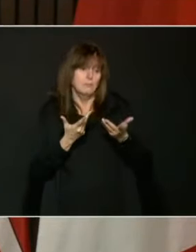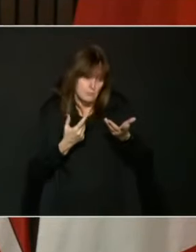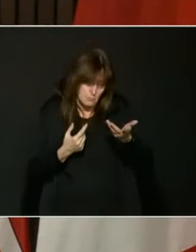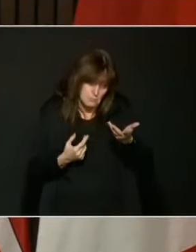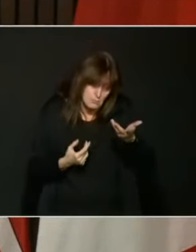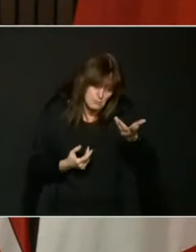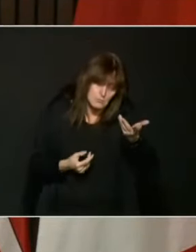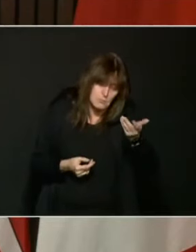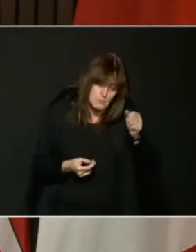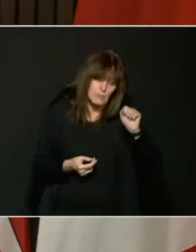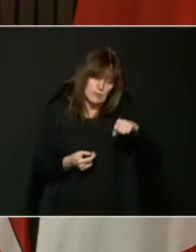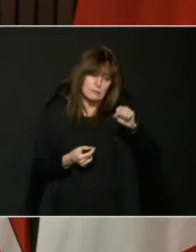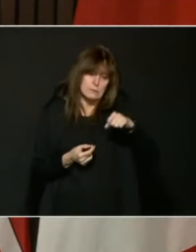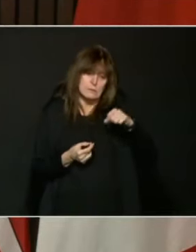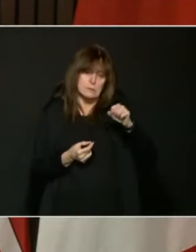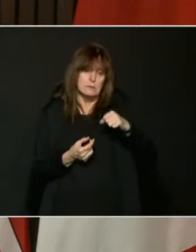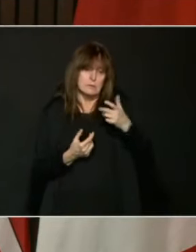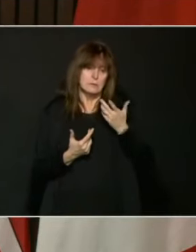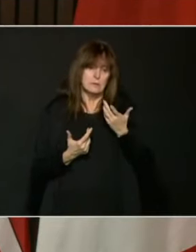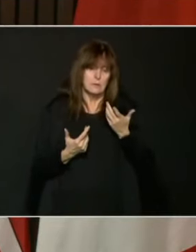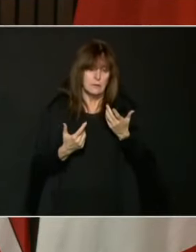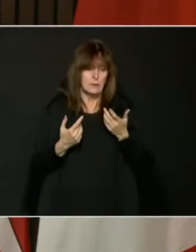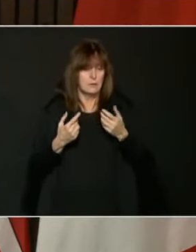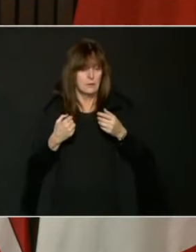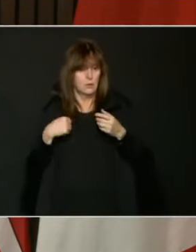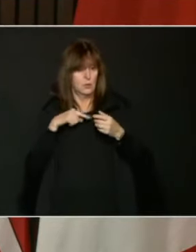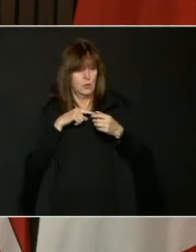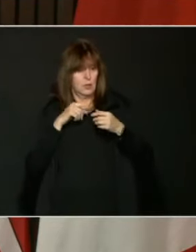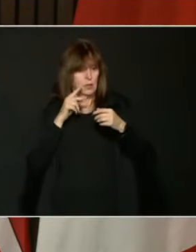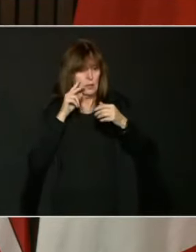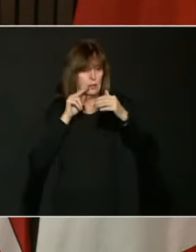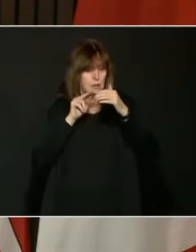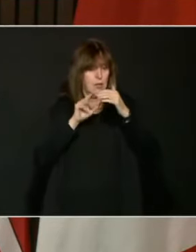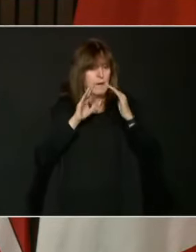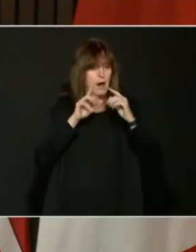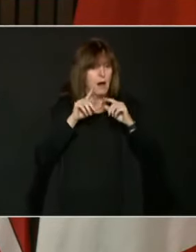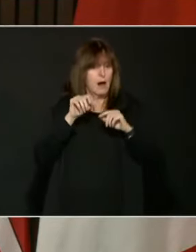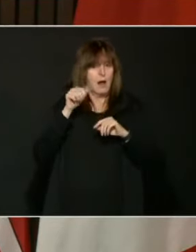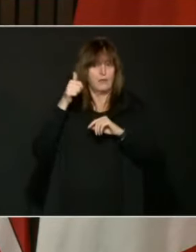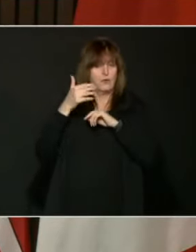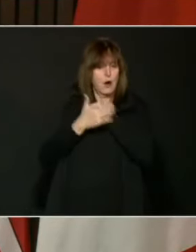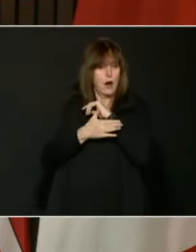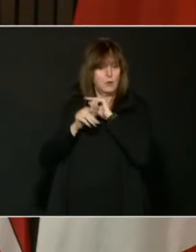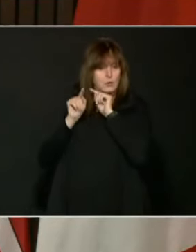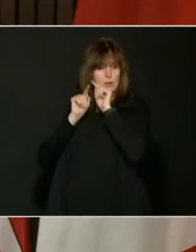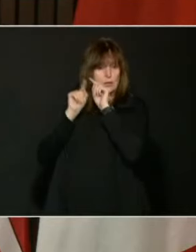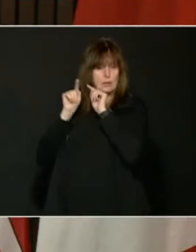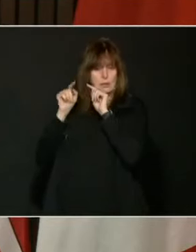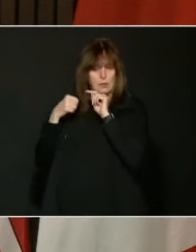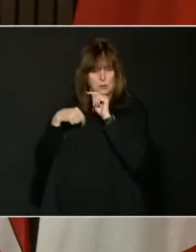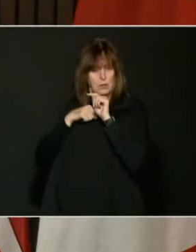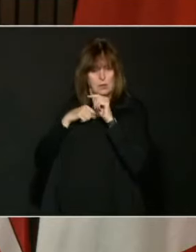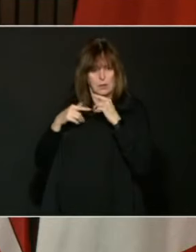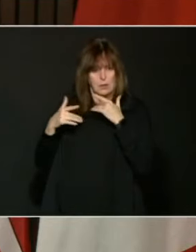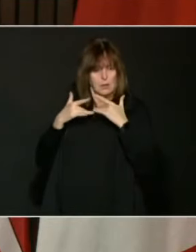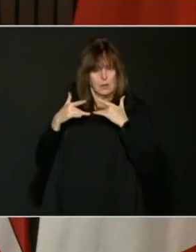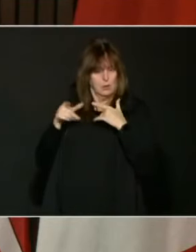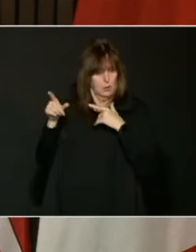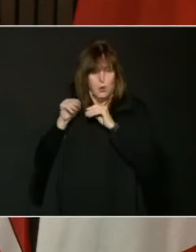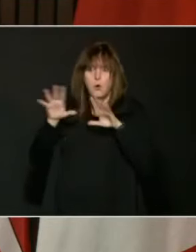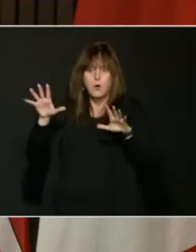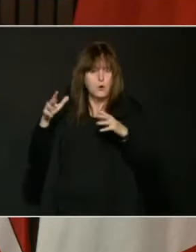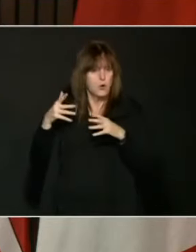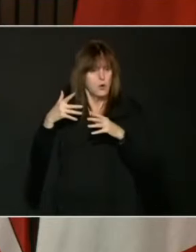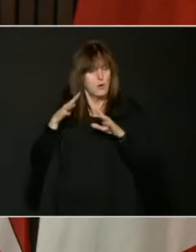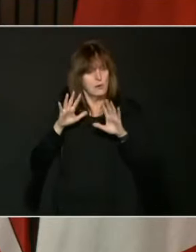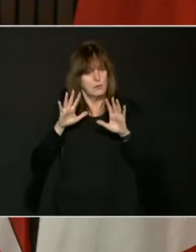earlier on with what we'd seen in some of the international jurisdictions, we were worried that we would have seen a faster spread earlier. What we're